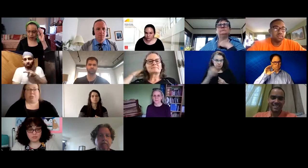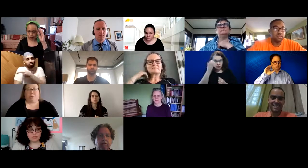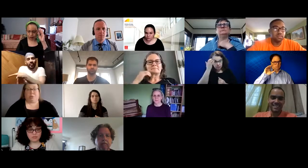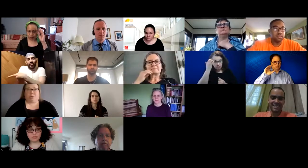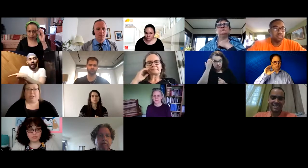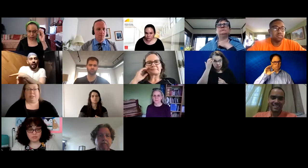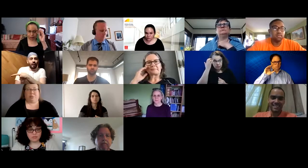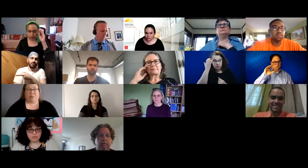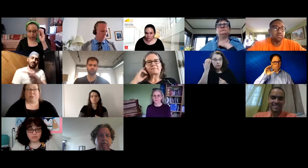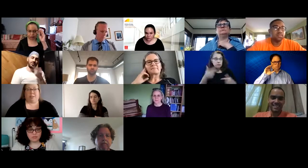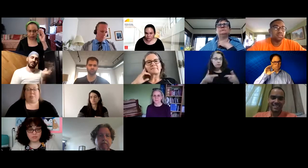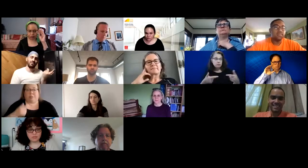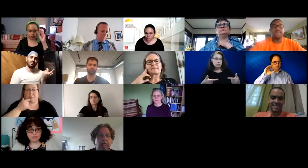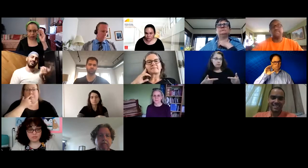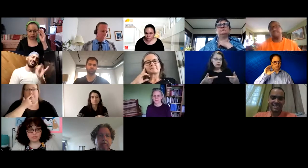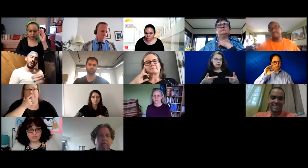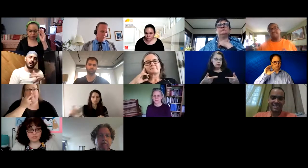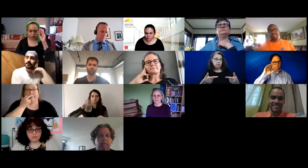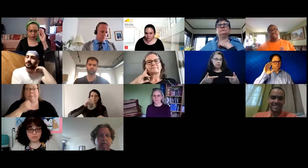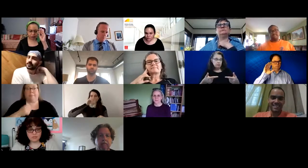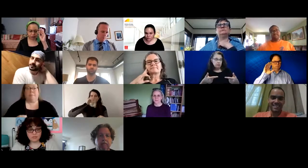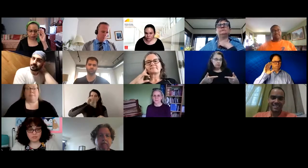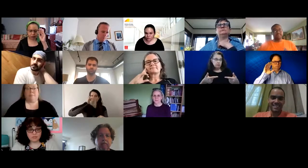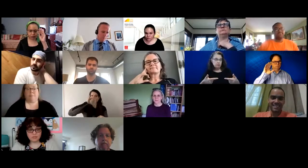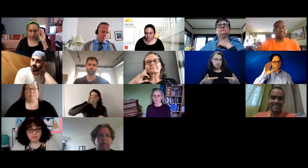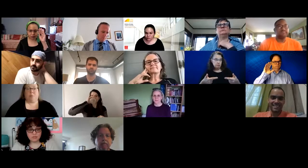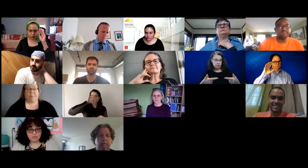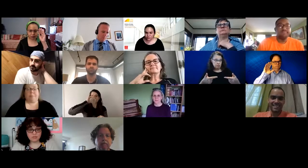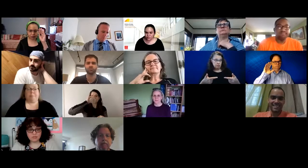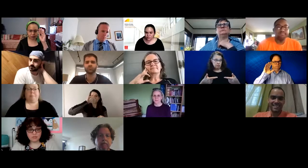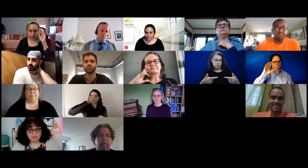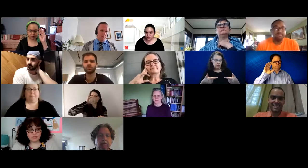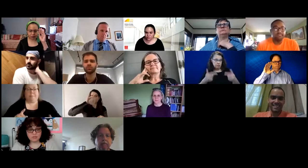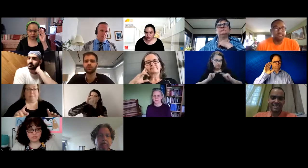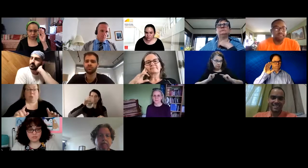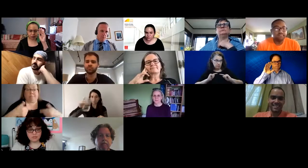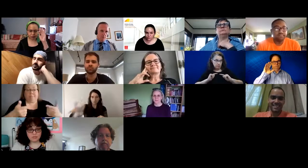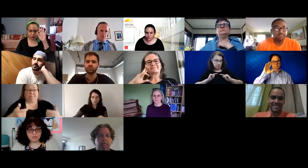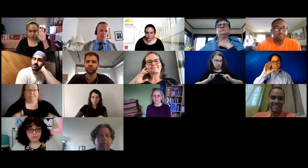start to provide a solution for that specific problem.